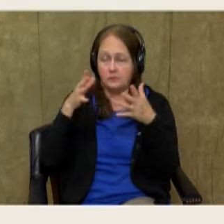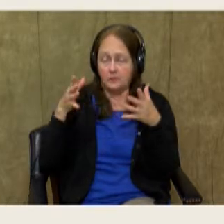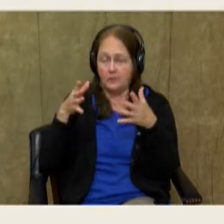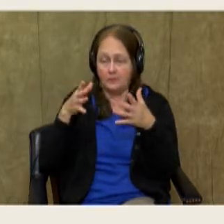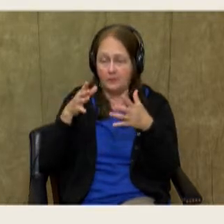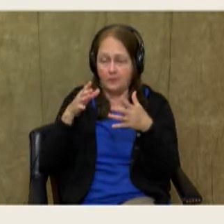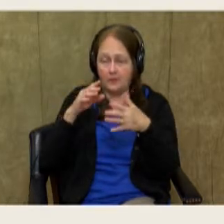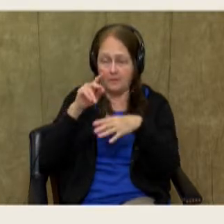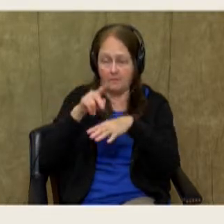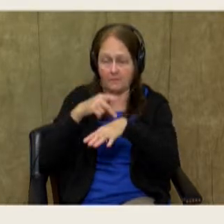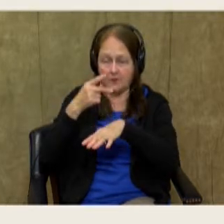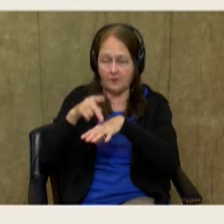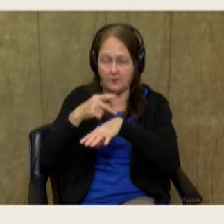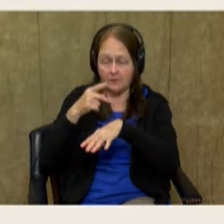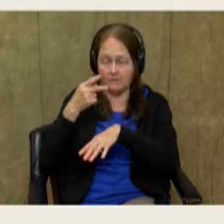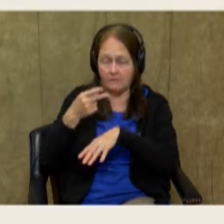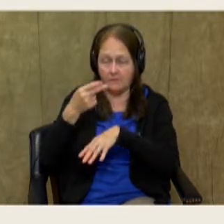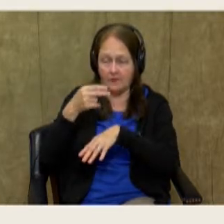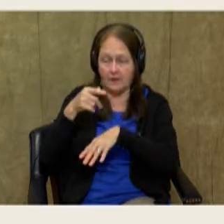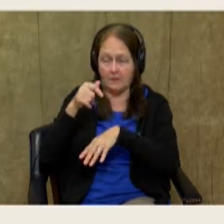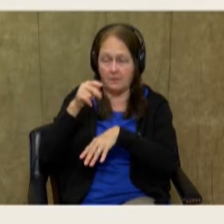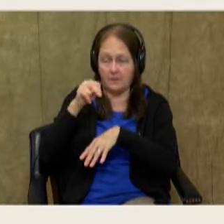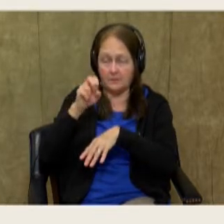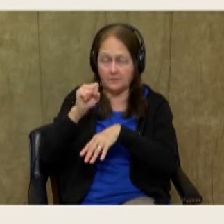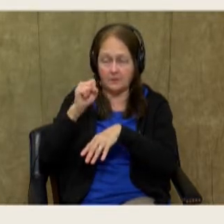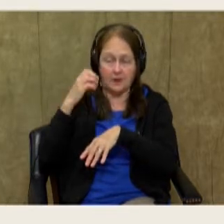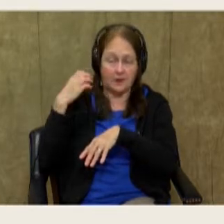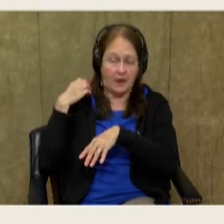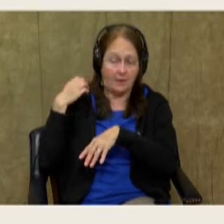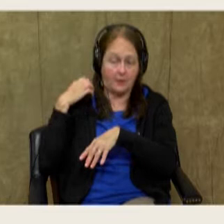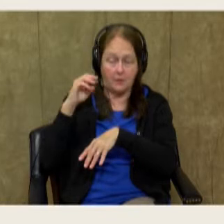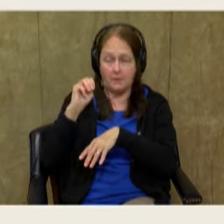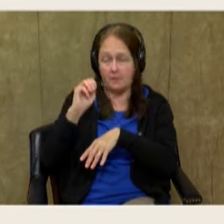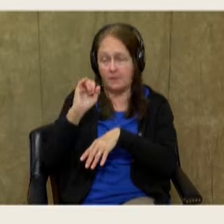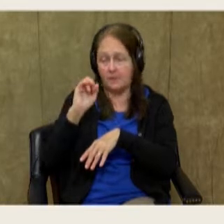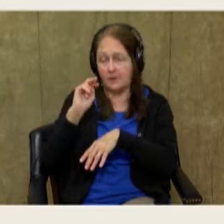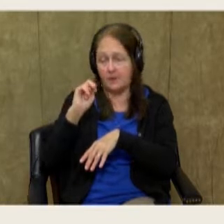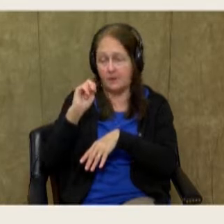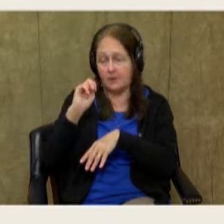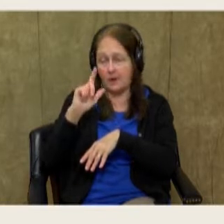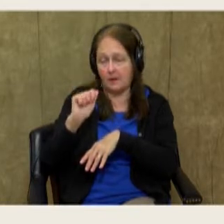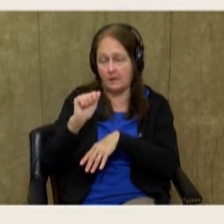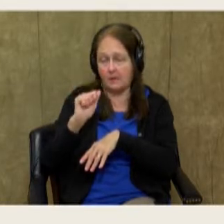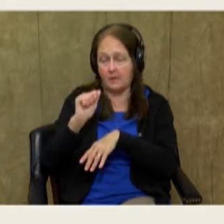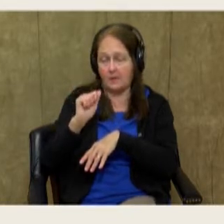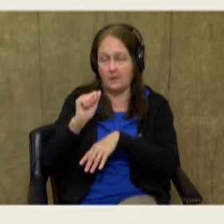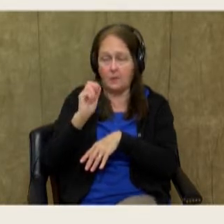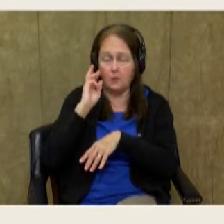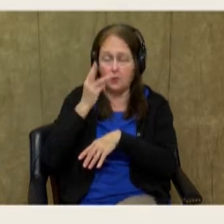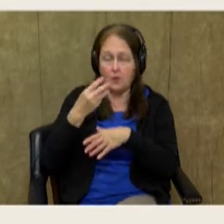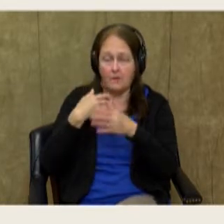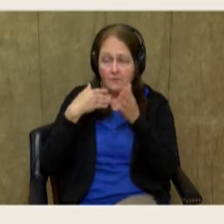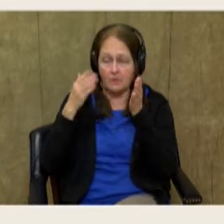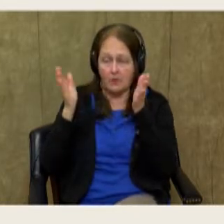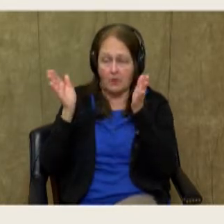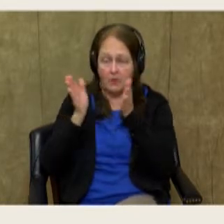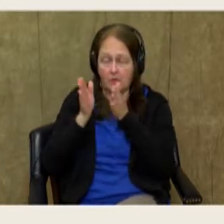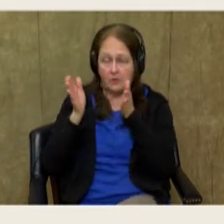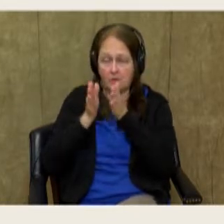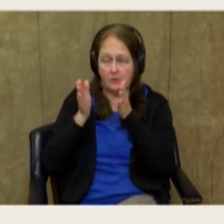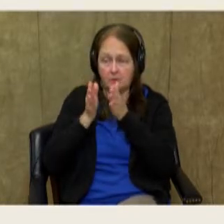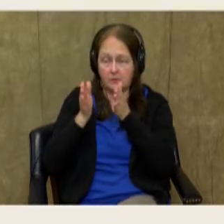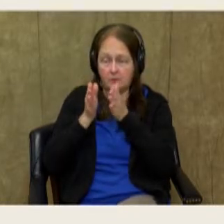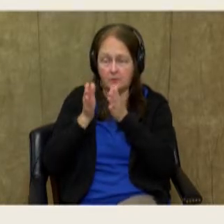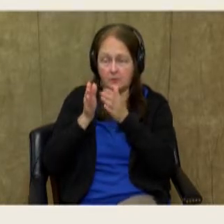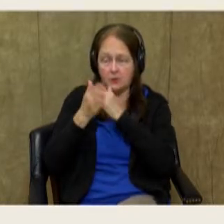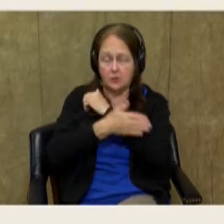the Philippines with its capital of Manila, also an archipelago. We have the small country of Brunei, and I